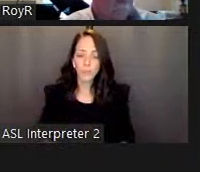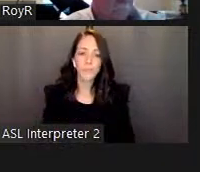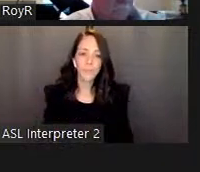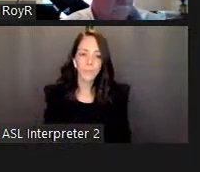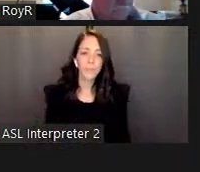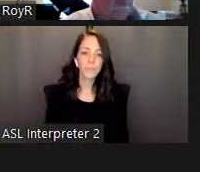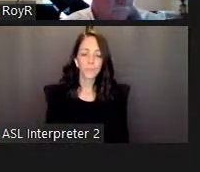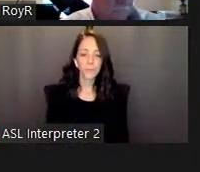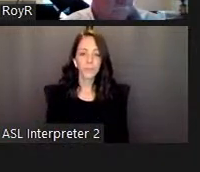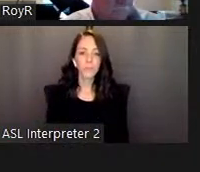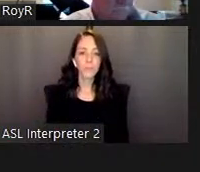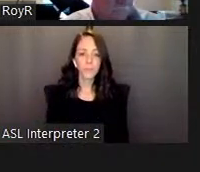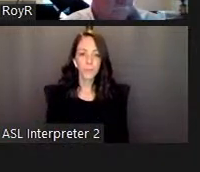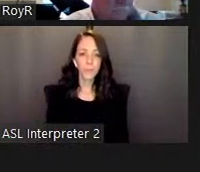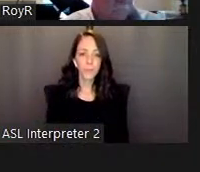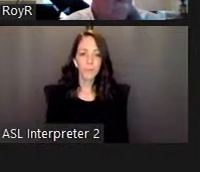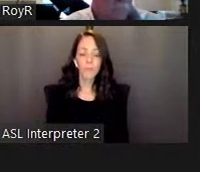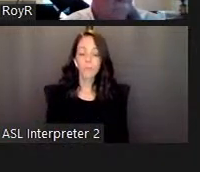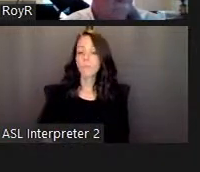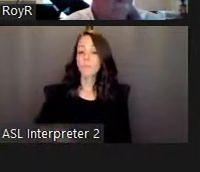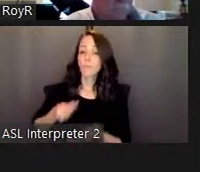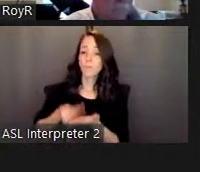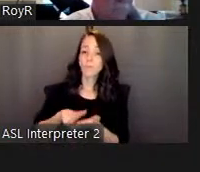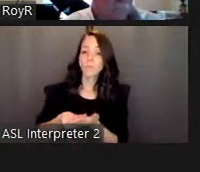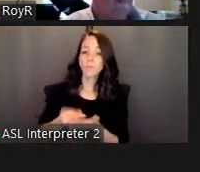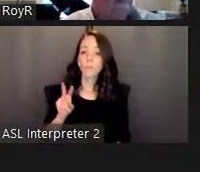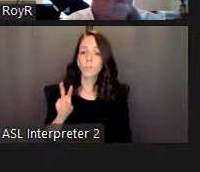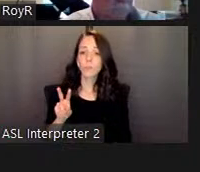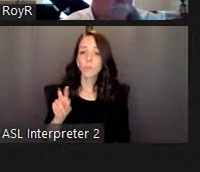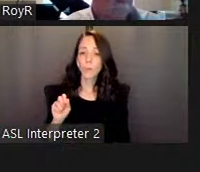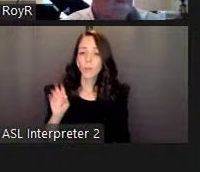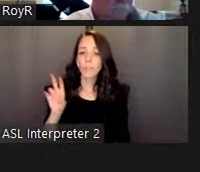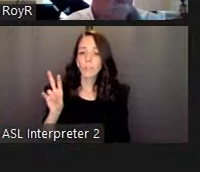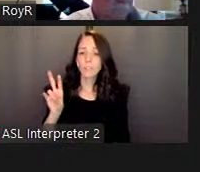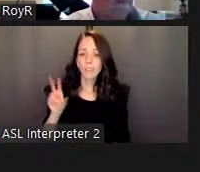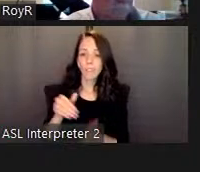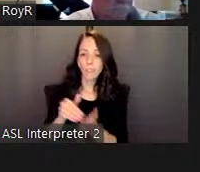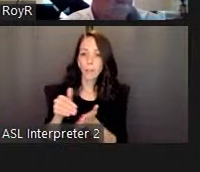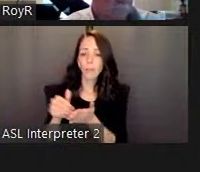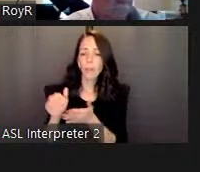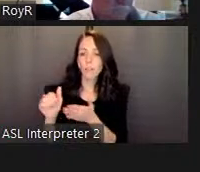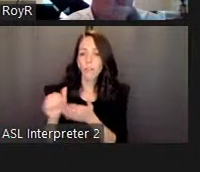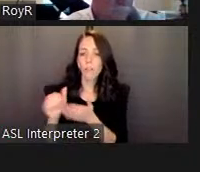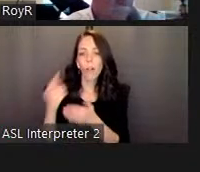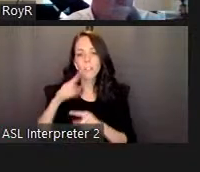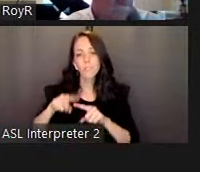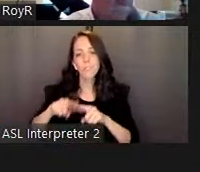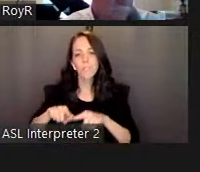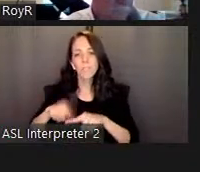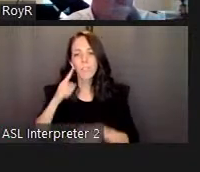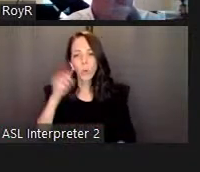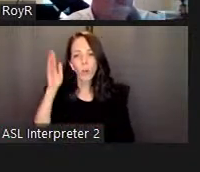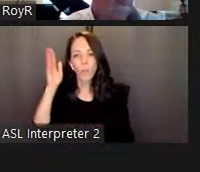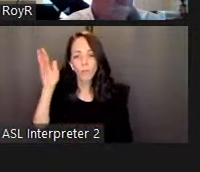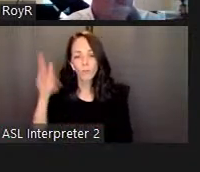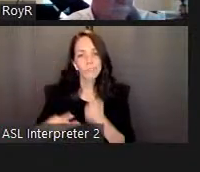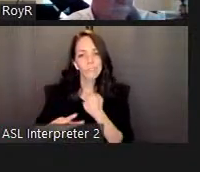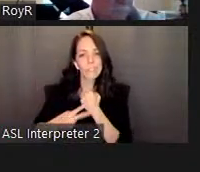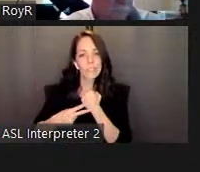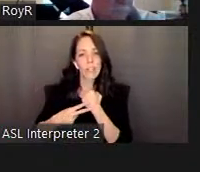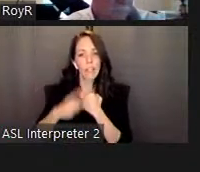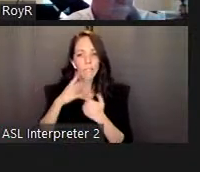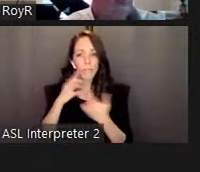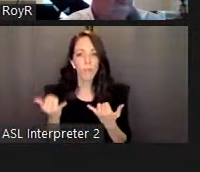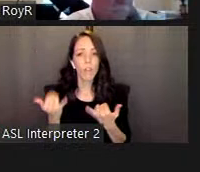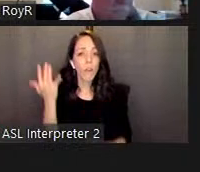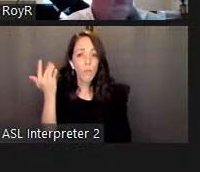We're also holding some funding, $2.7 million, in contingency. And we're saving some of this funding because we